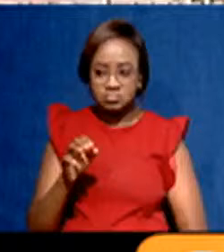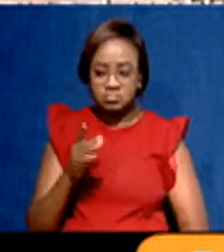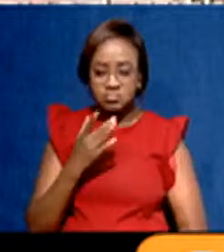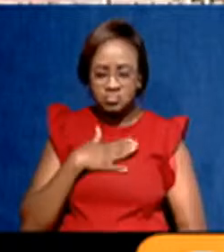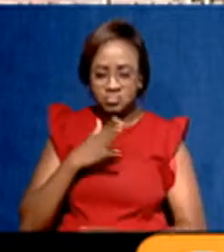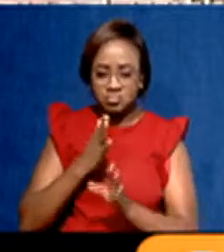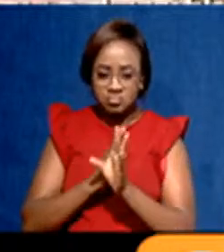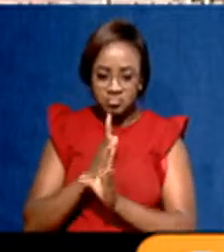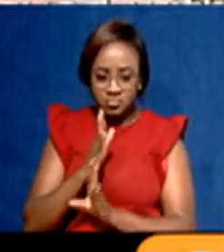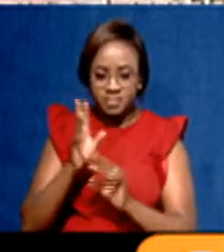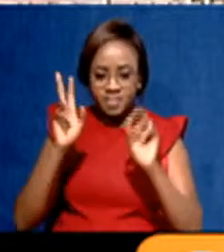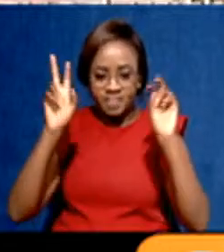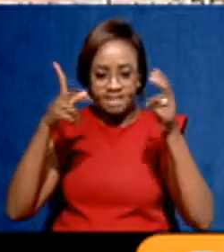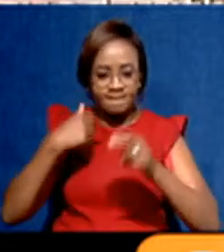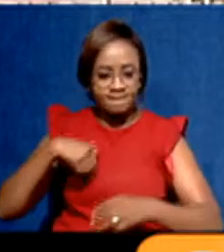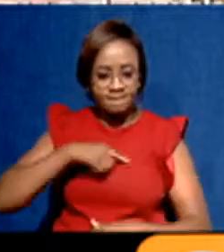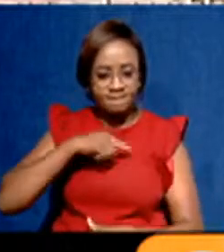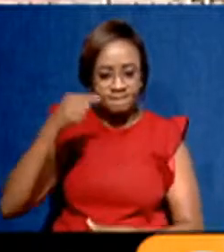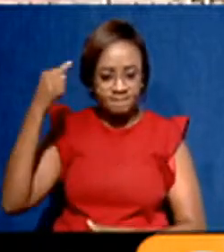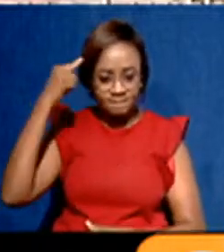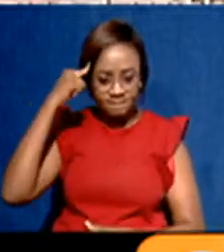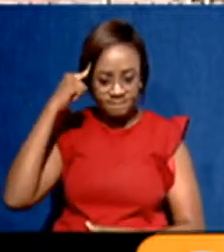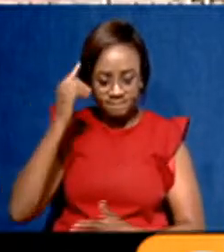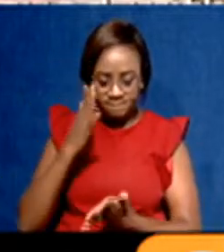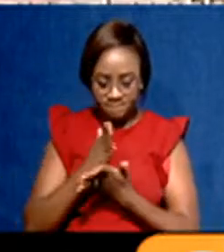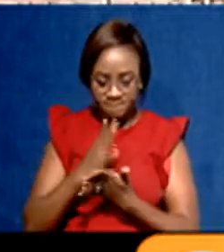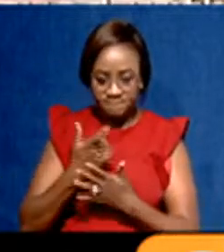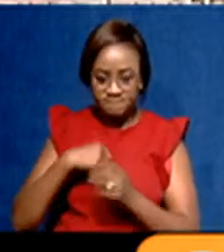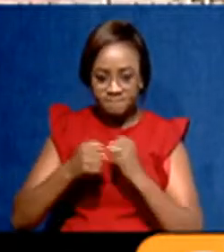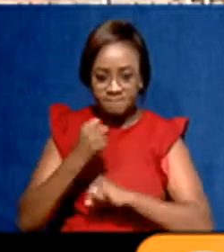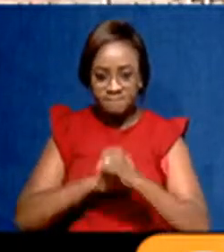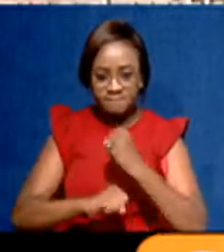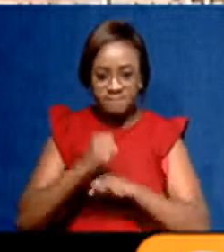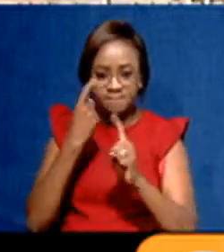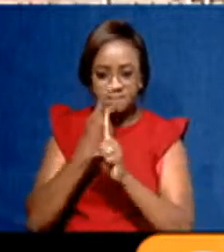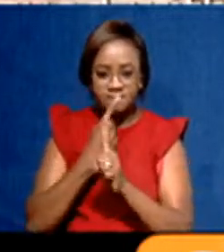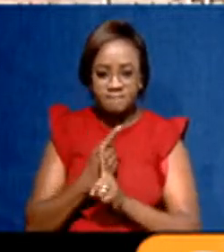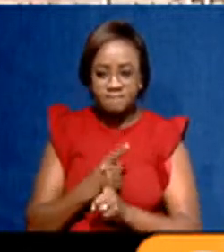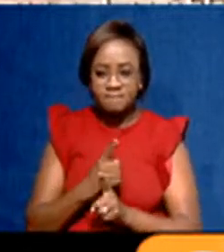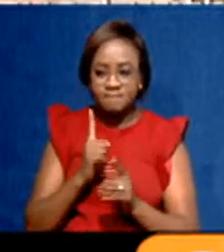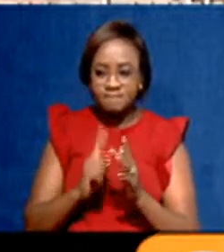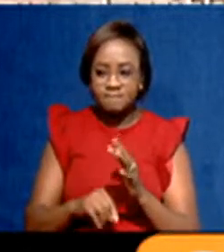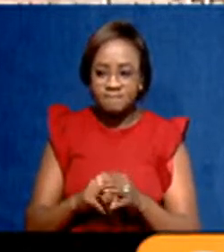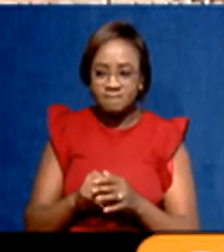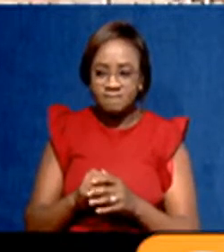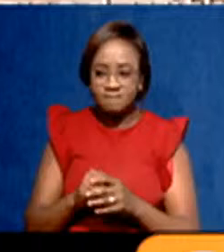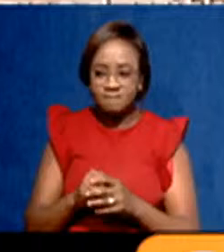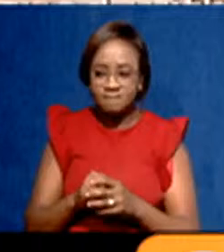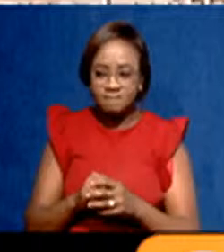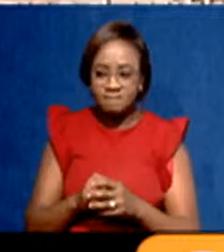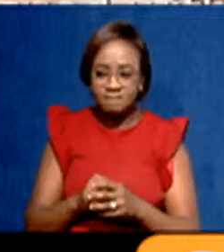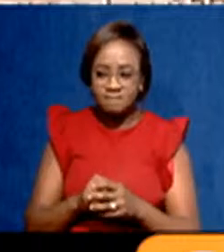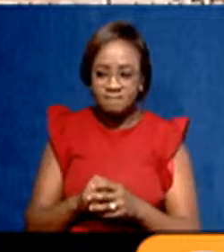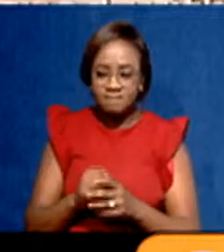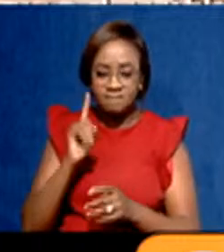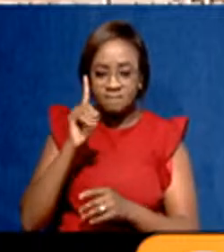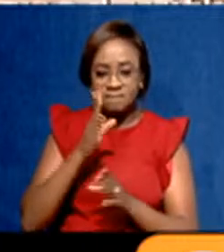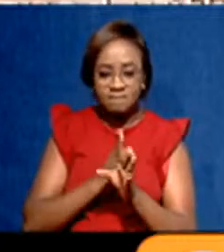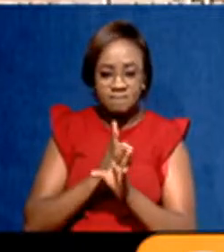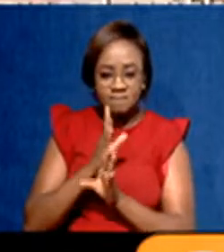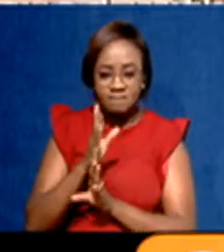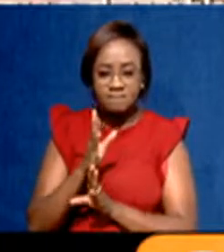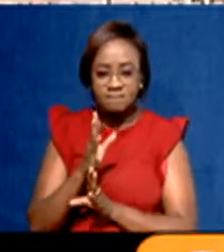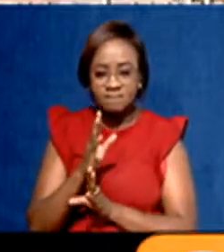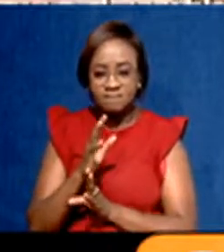thing which we think we may have made an effort to help the people of Murang'a is the automation. Because you see, one of the main complaints you